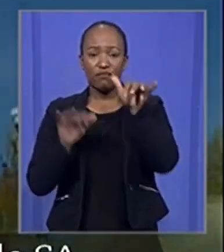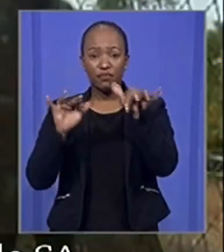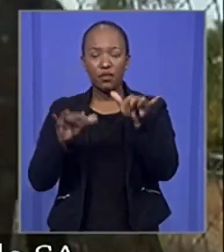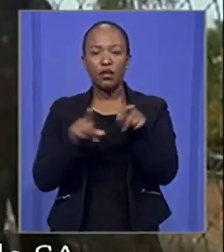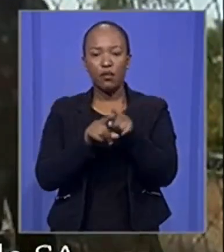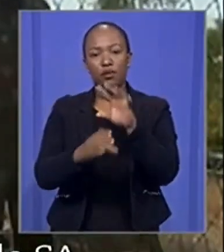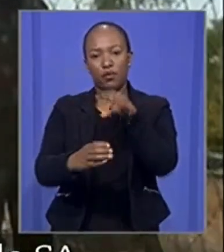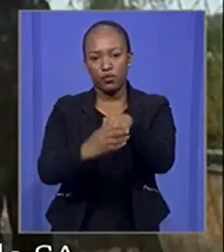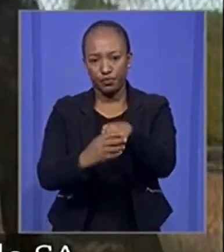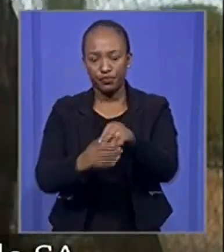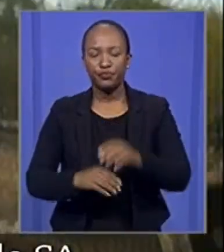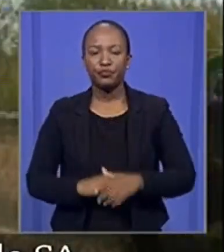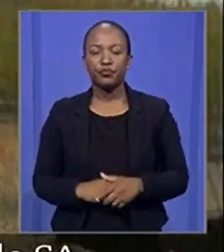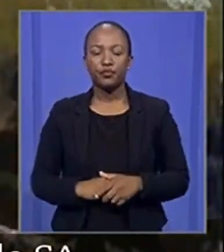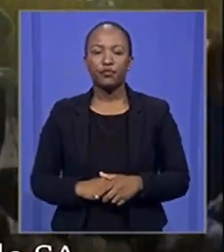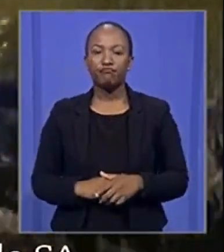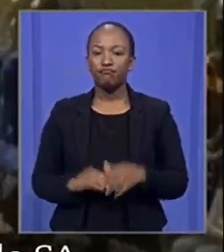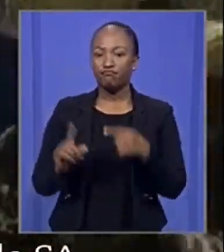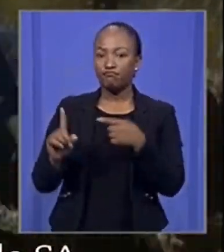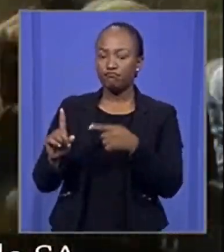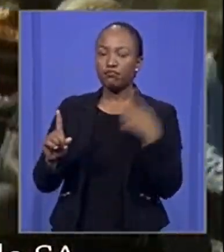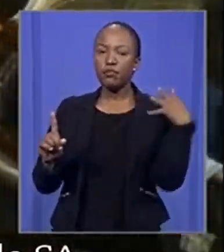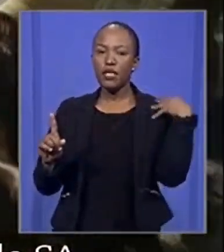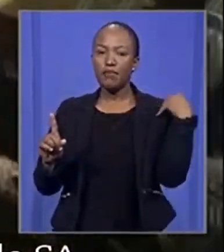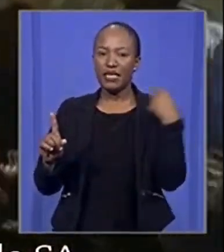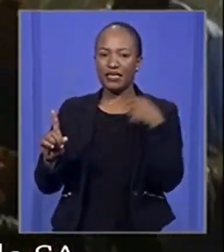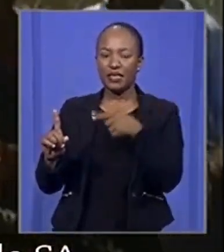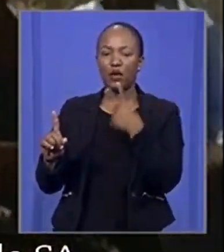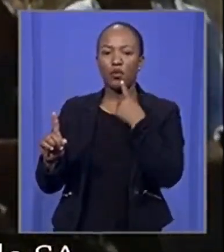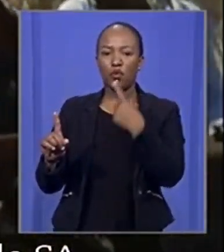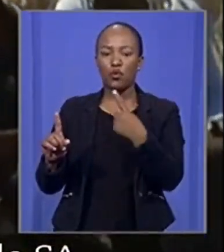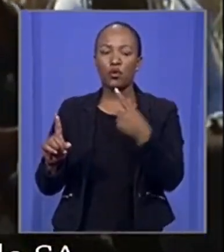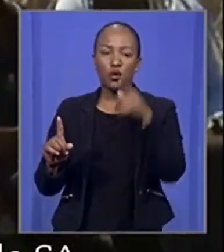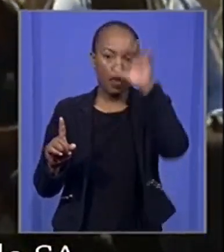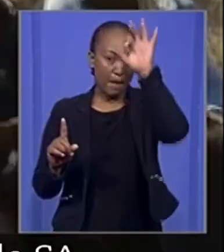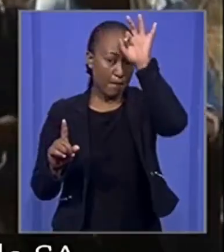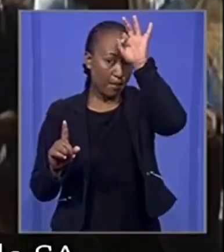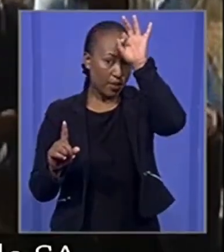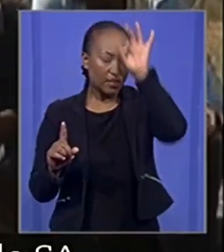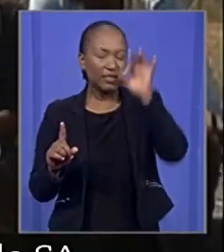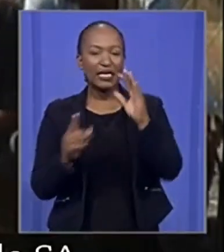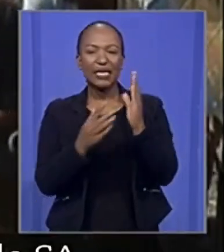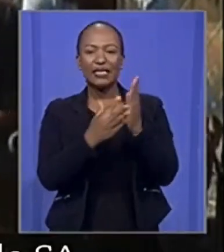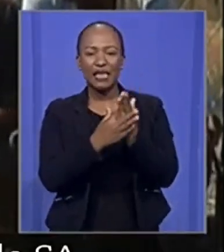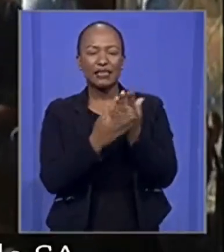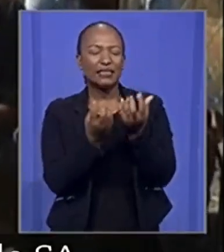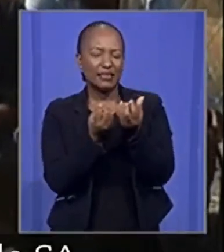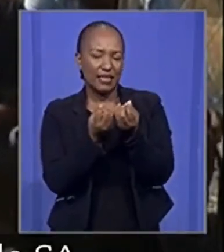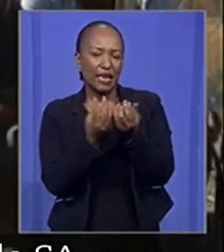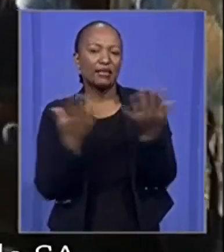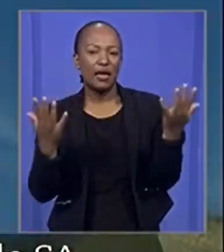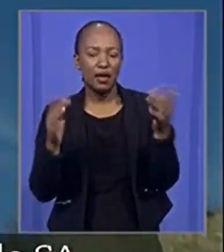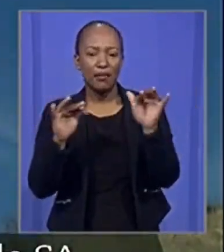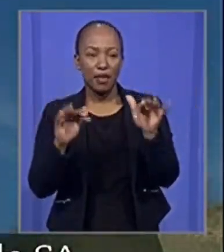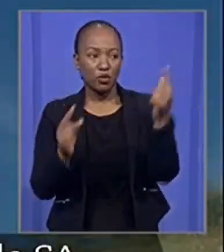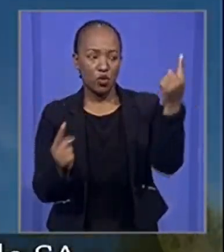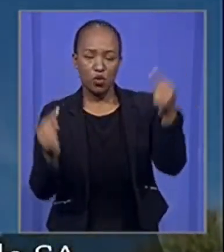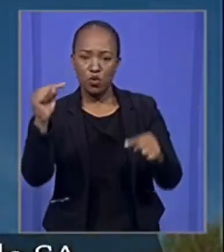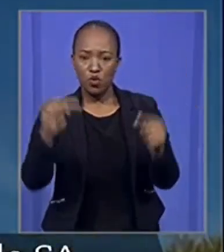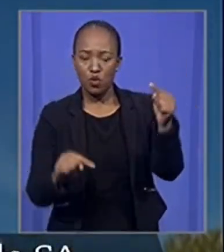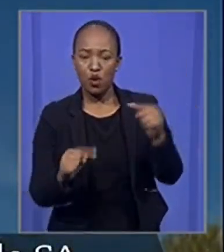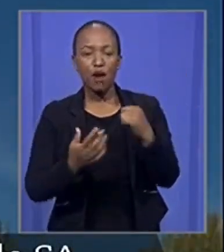Africa. Letona Cele le phaelletse ka hore sepolesa se tshwere melata e mengata e se molaong e keneng naheng ena ntle le